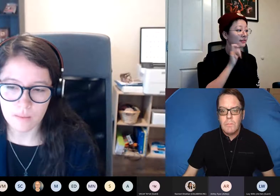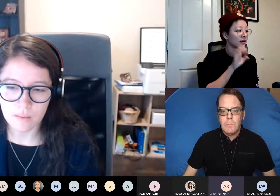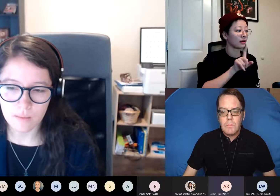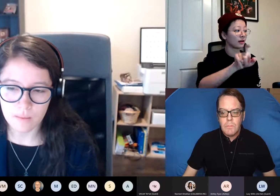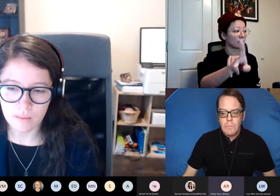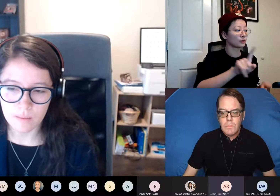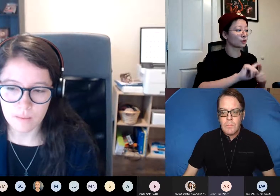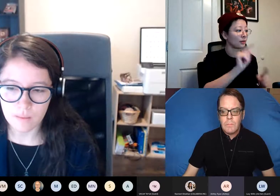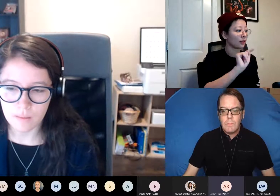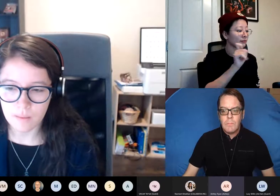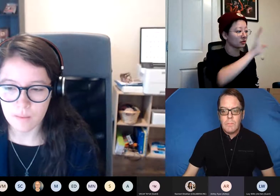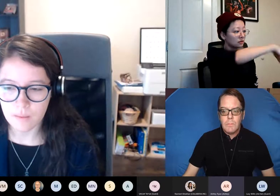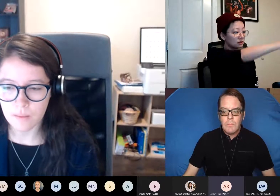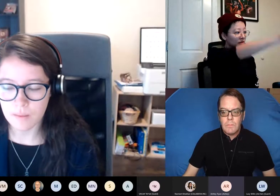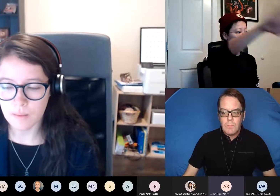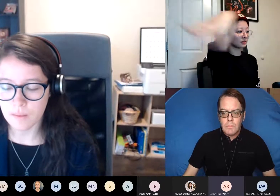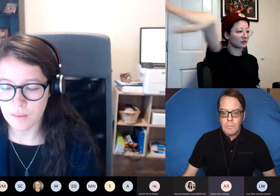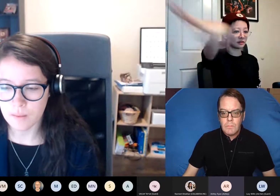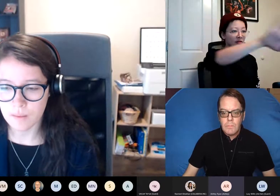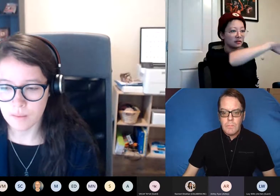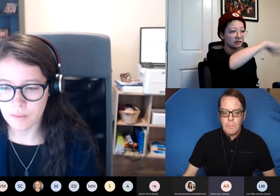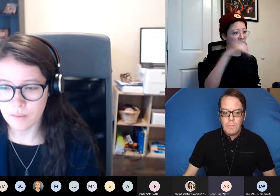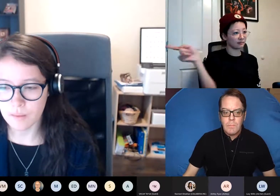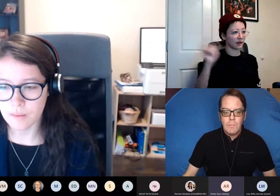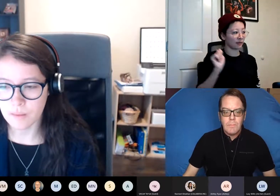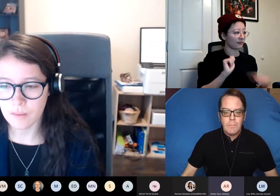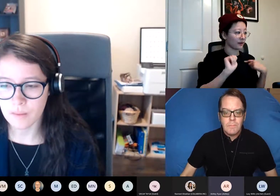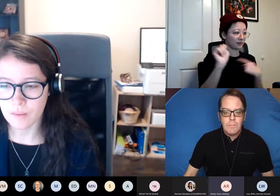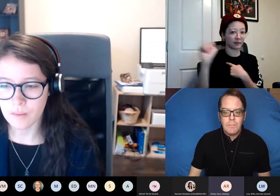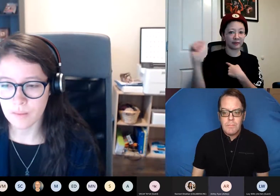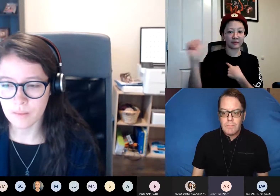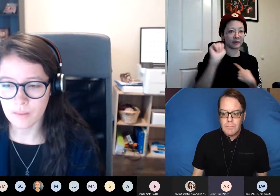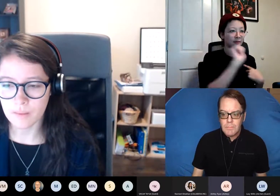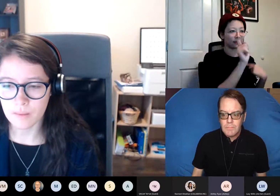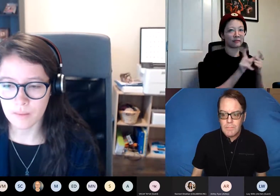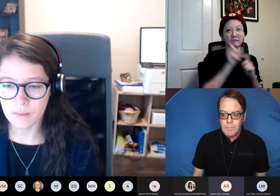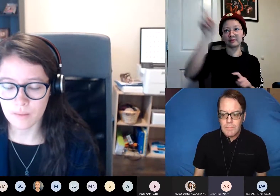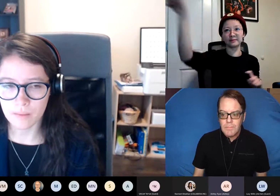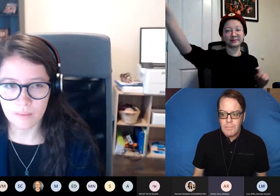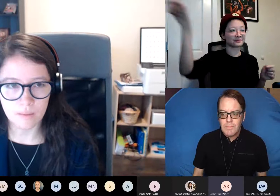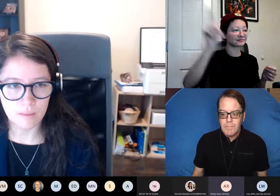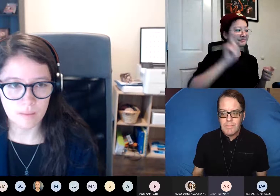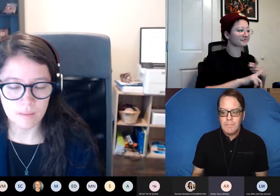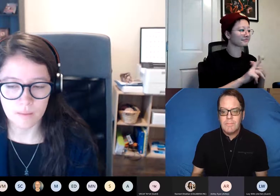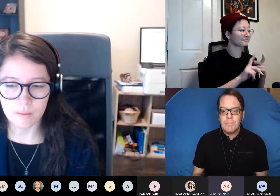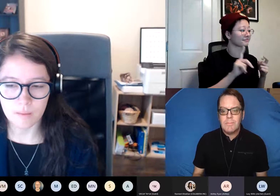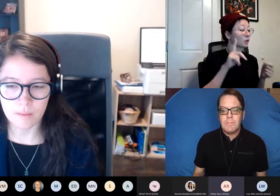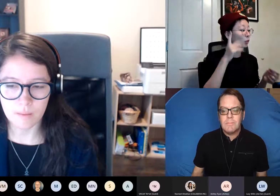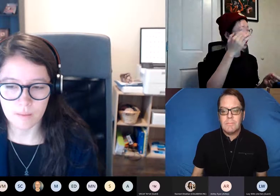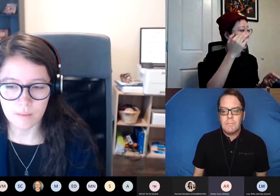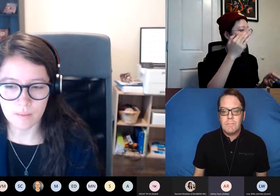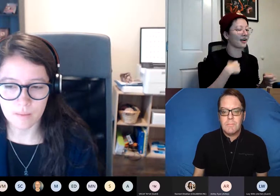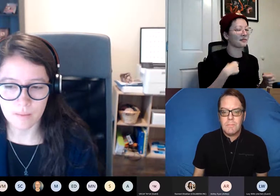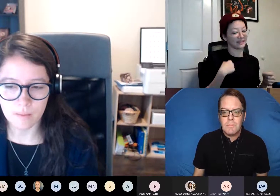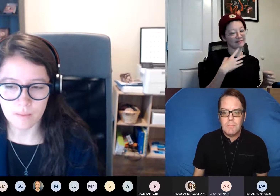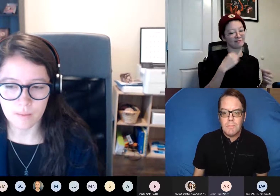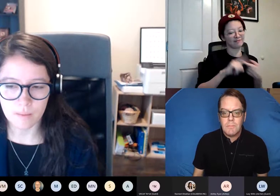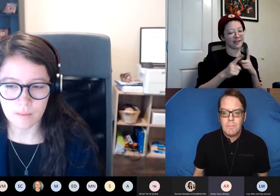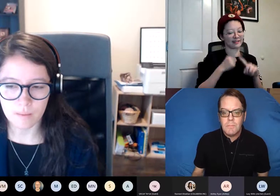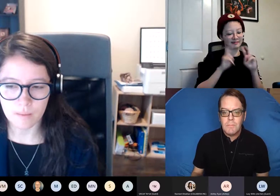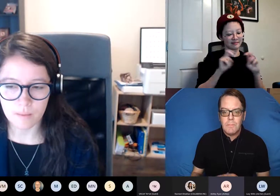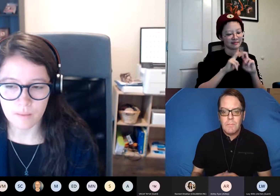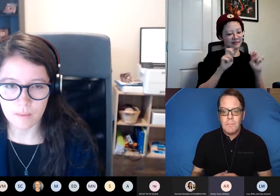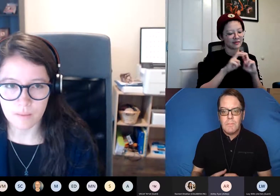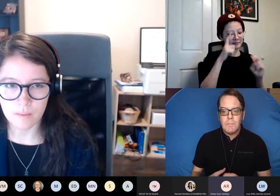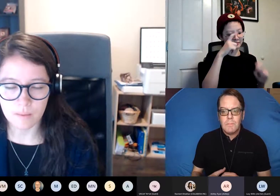they'll quietly excuse themselves. But in the deaf culture, a deaf person will announce to the room, hey, I'm going to go over there and use the restroom really